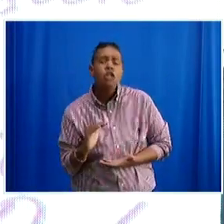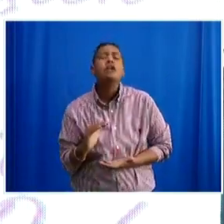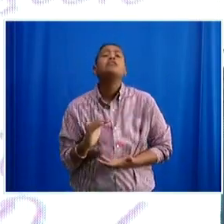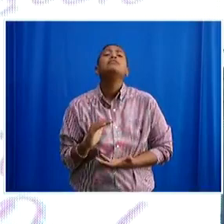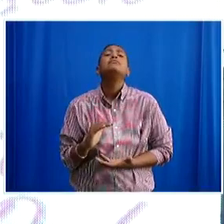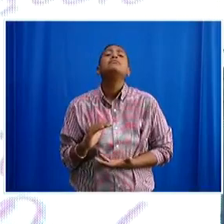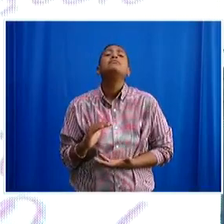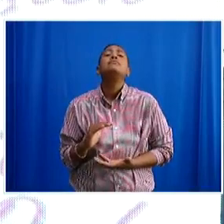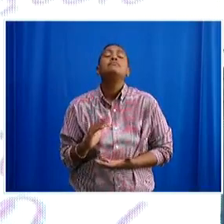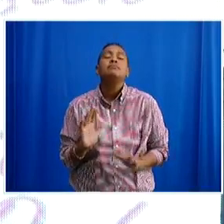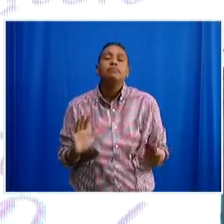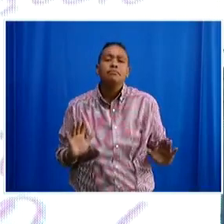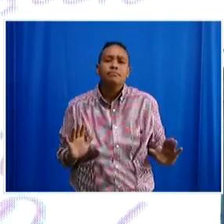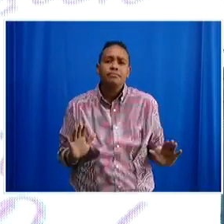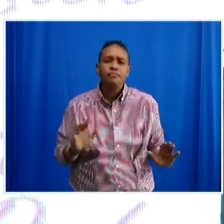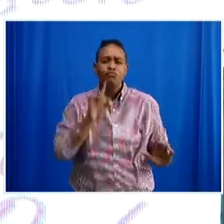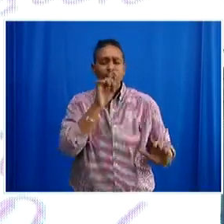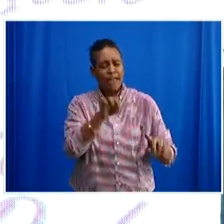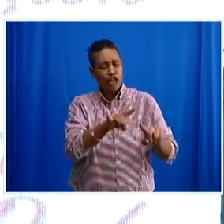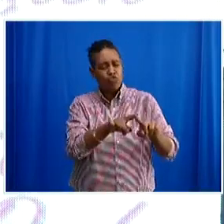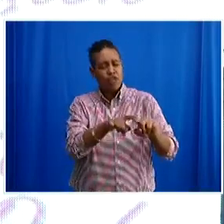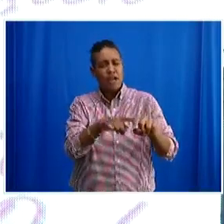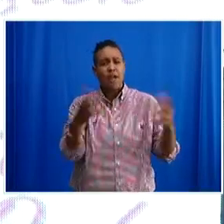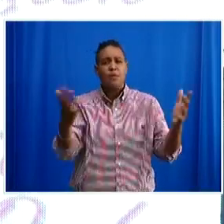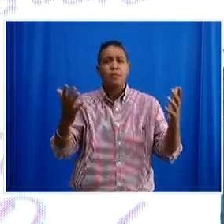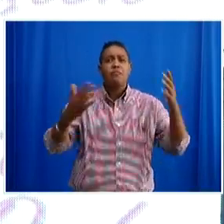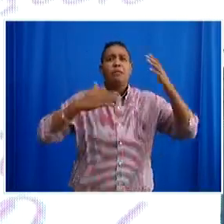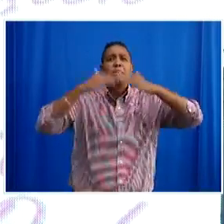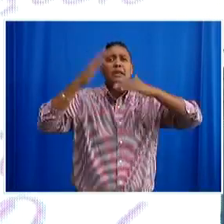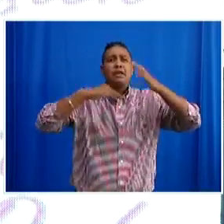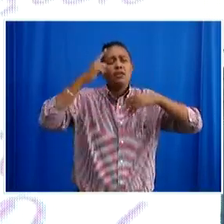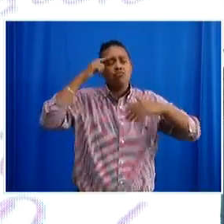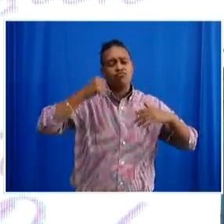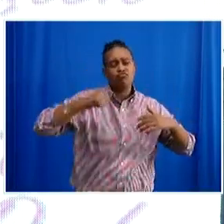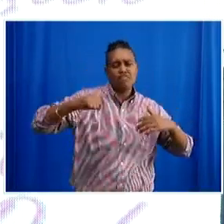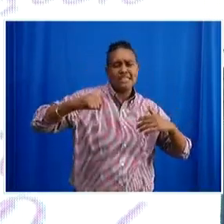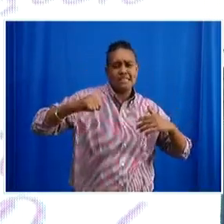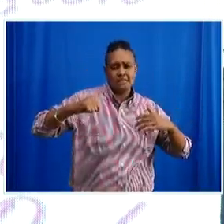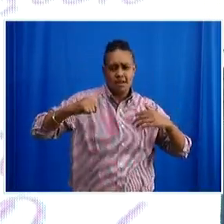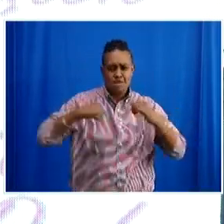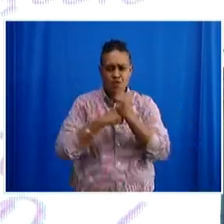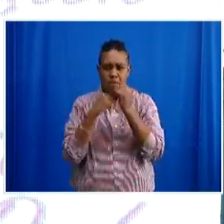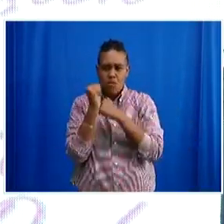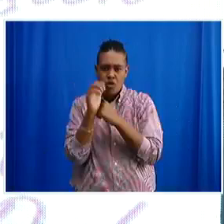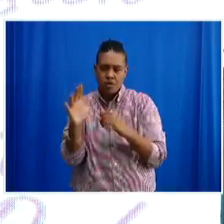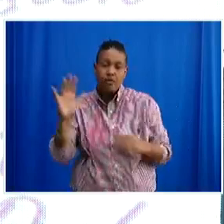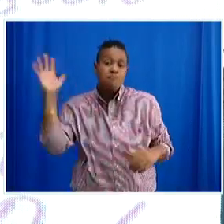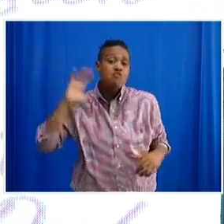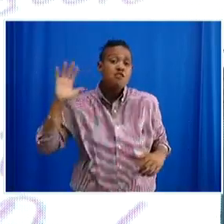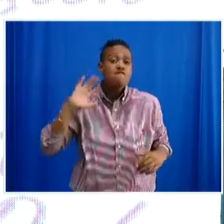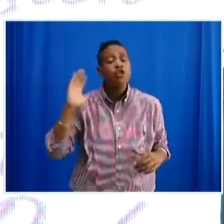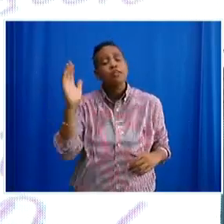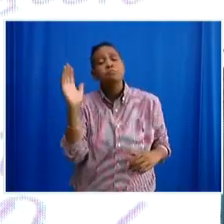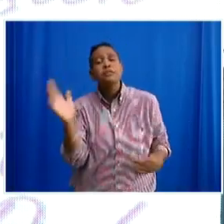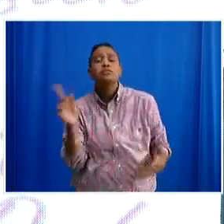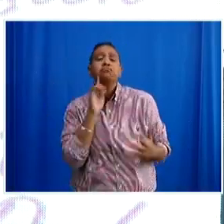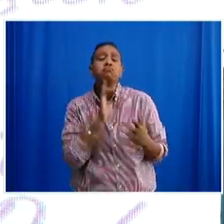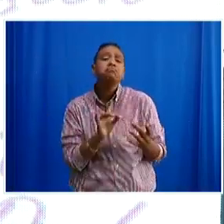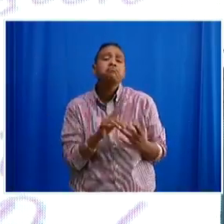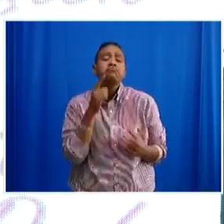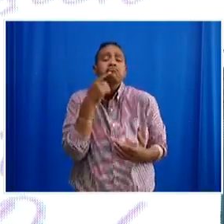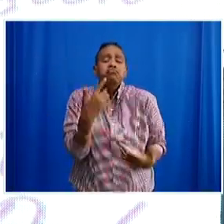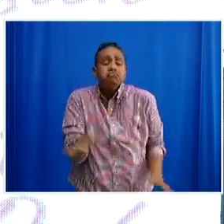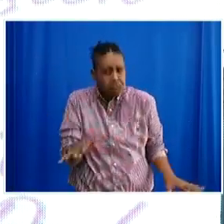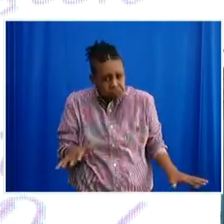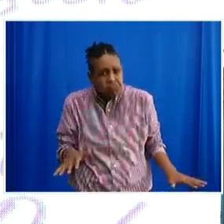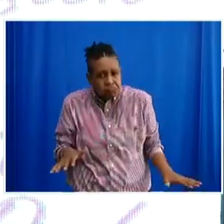part, relies upon building a resilient framework. And previous speakers have mentioned